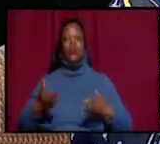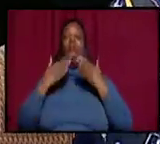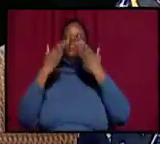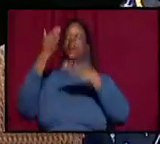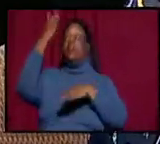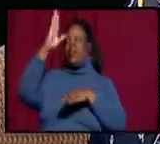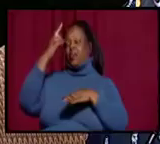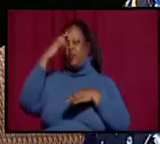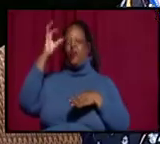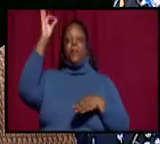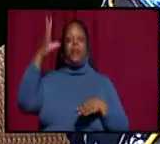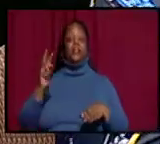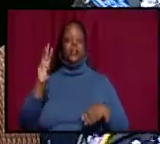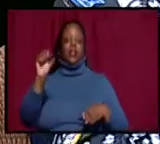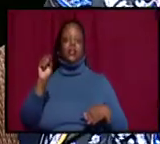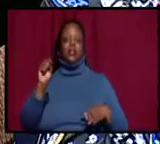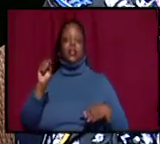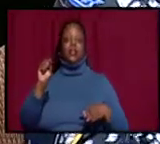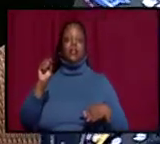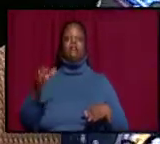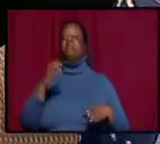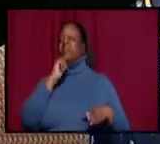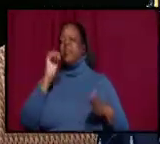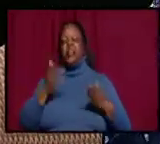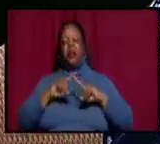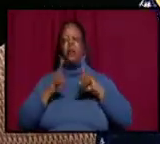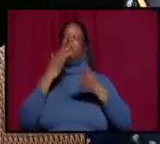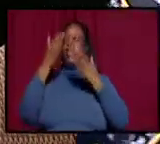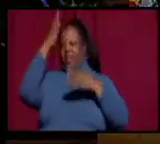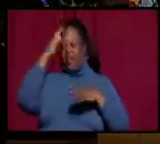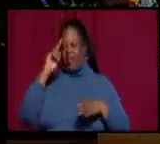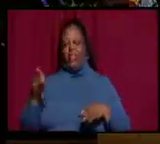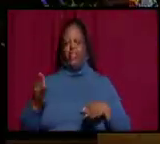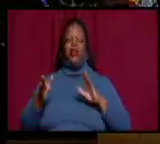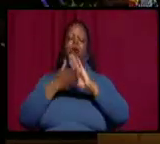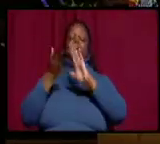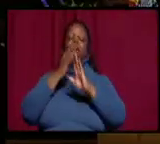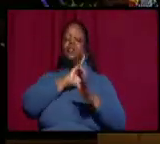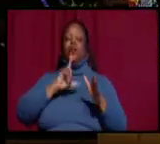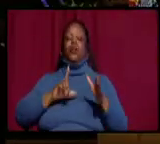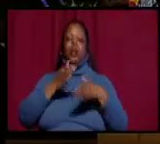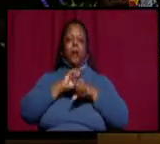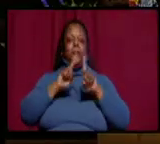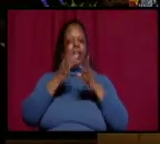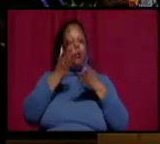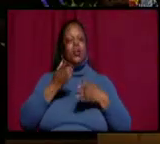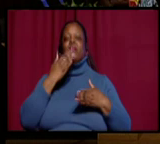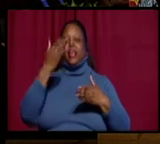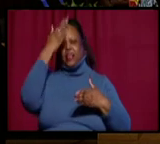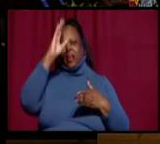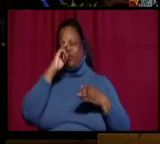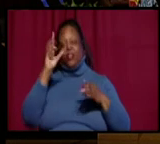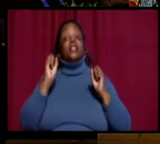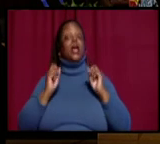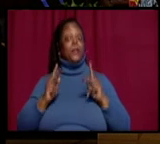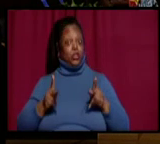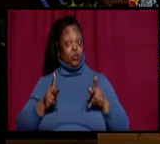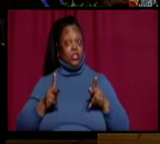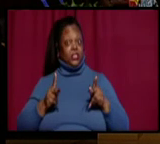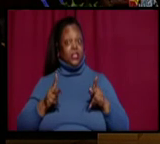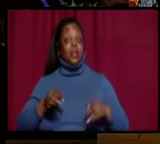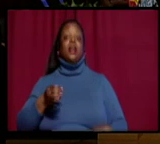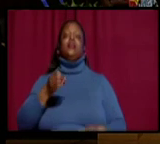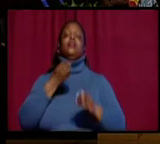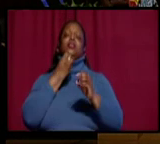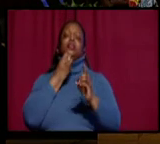thank God for Pastor Meeks in his absence. Yes. Praise the Lord. Amen. But I want to thank God for this opportunity to